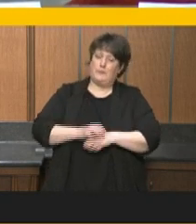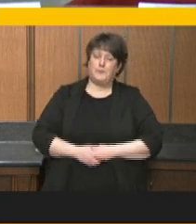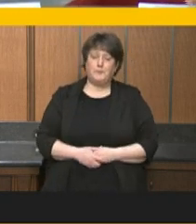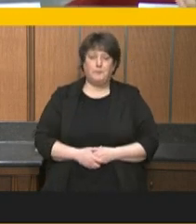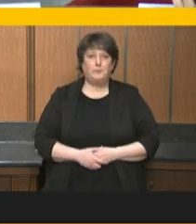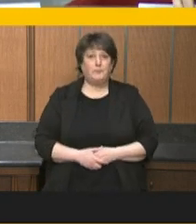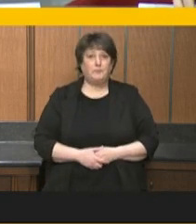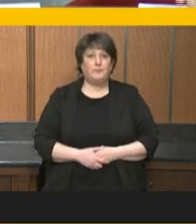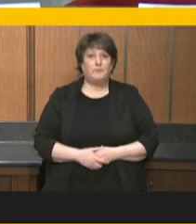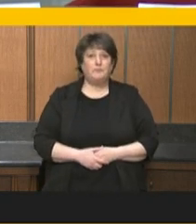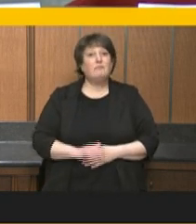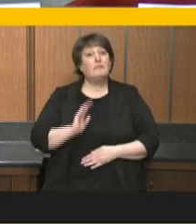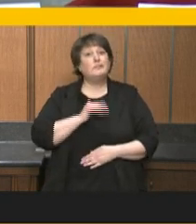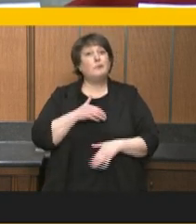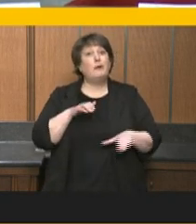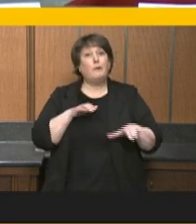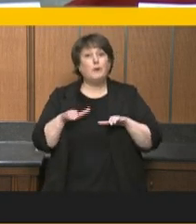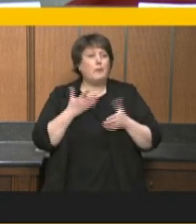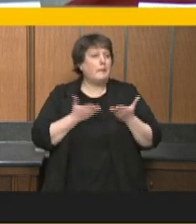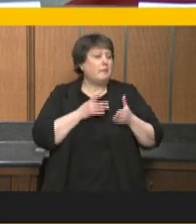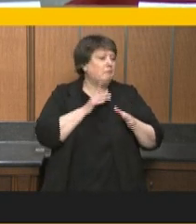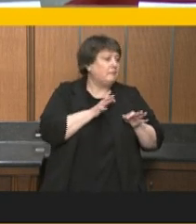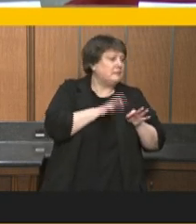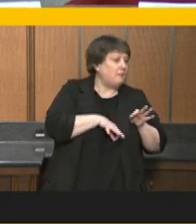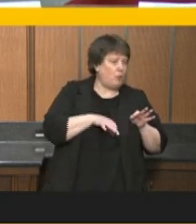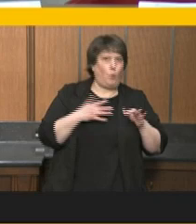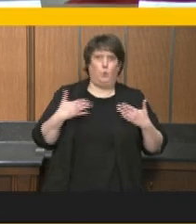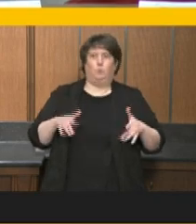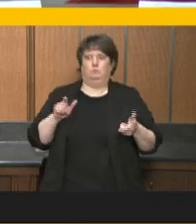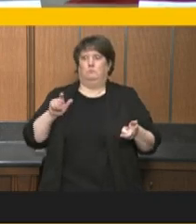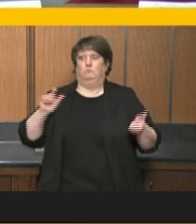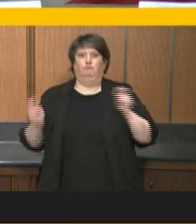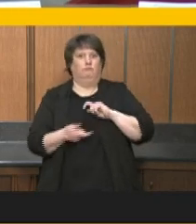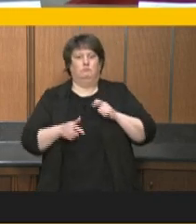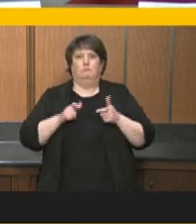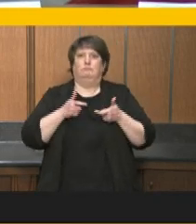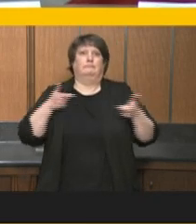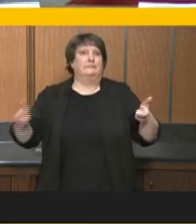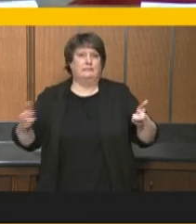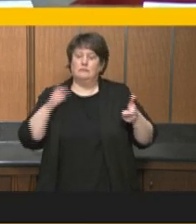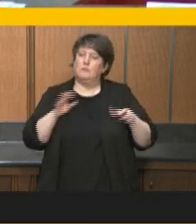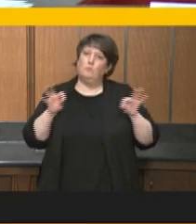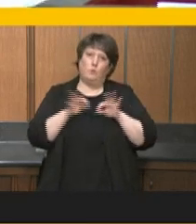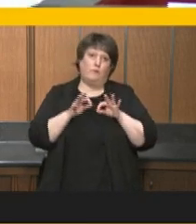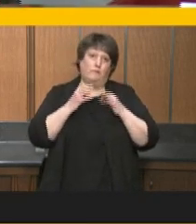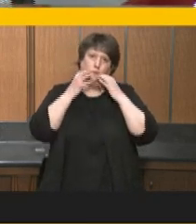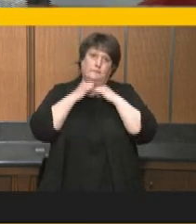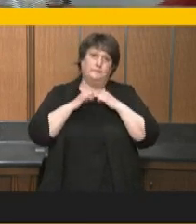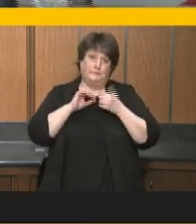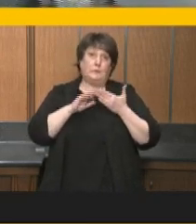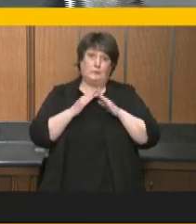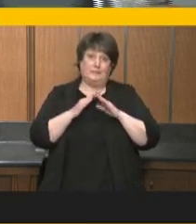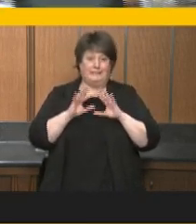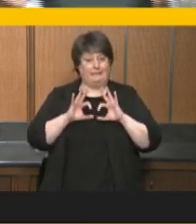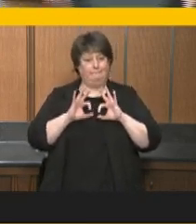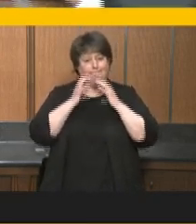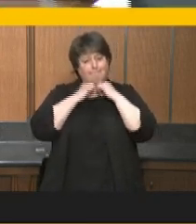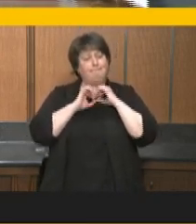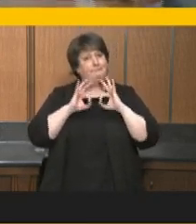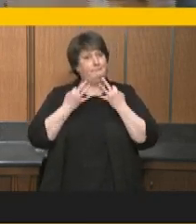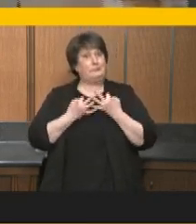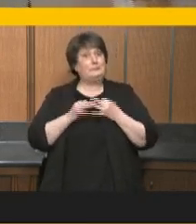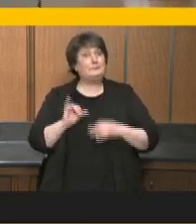current actions, both the small and large, are very important for our families and communities. Thank you.